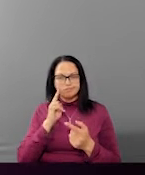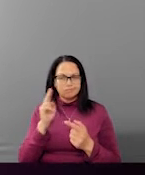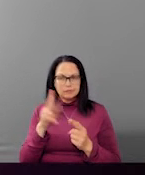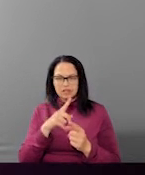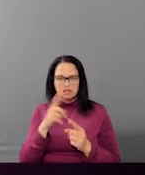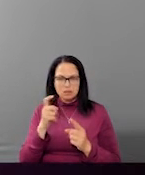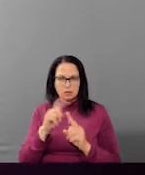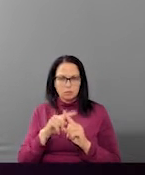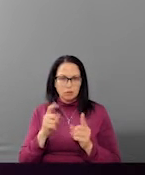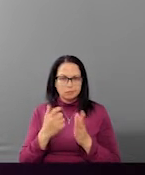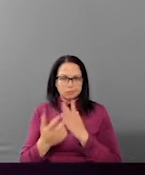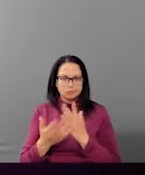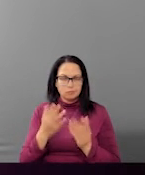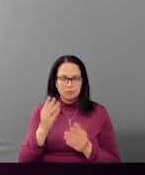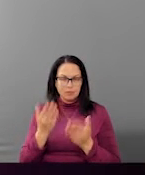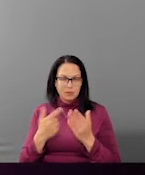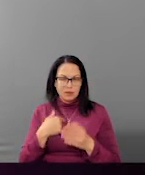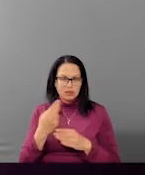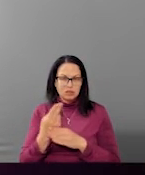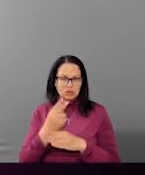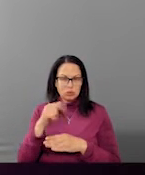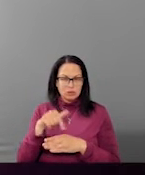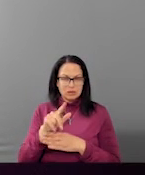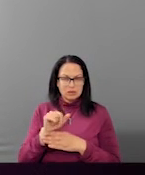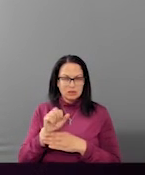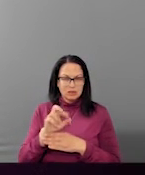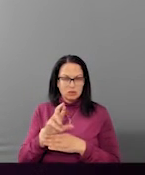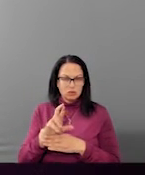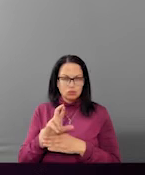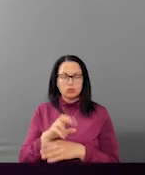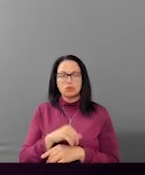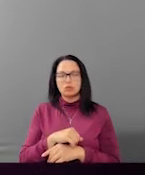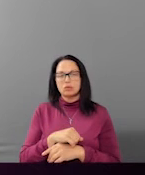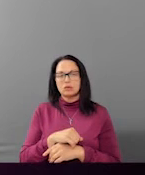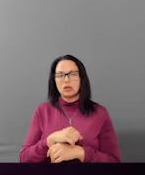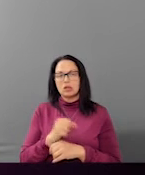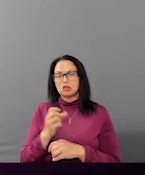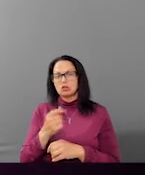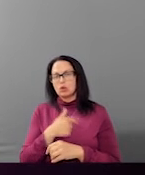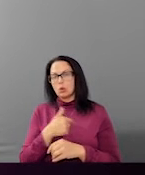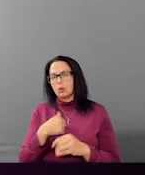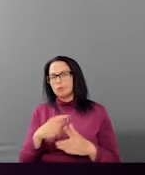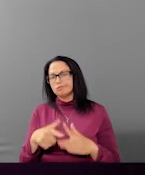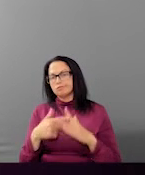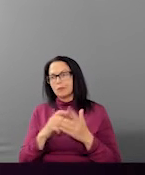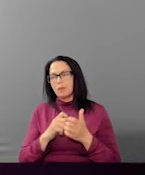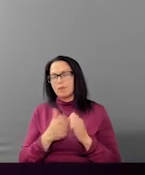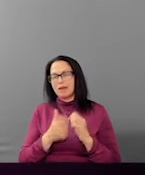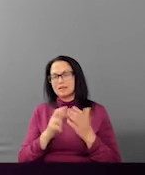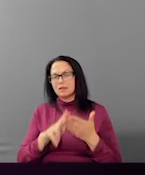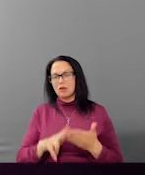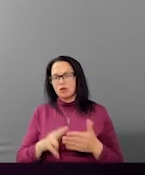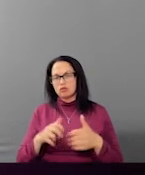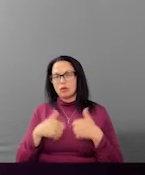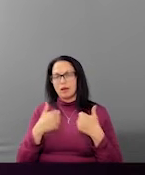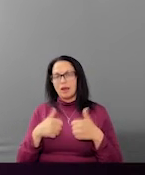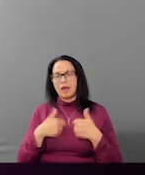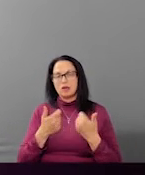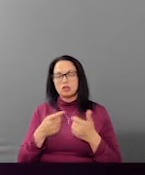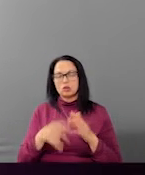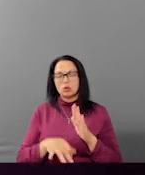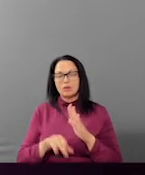here, maybe I should use this laser. Does this work? OK. So we're initializing, and we're passing in the contract address, which you can find by